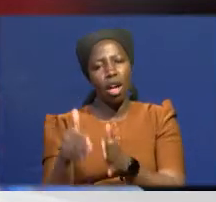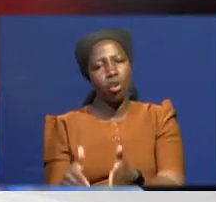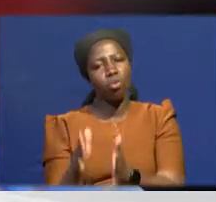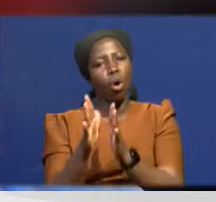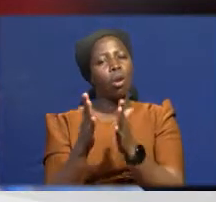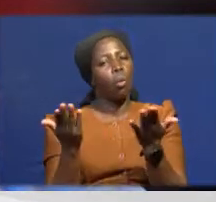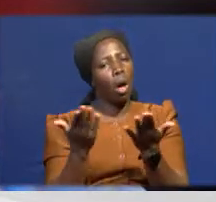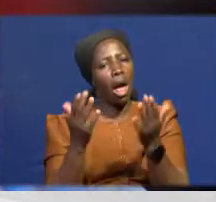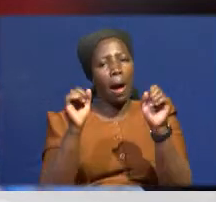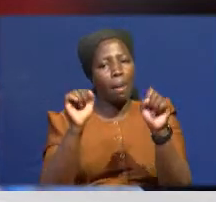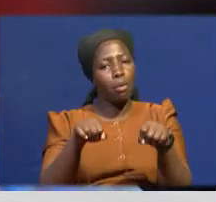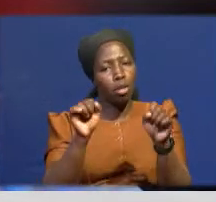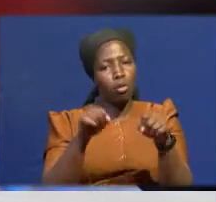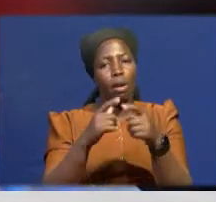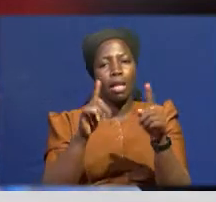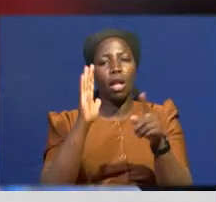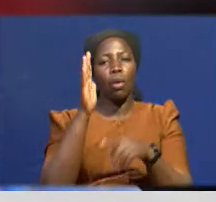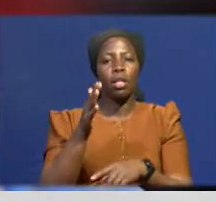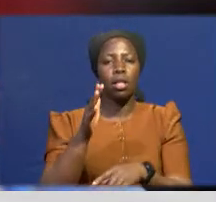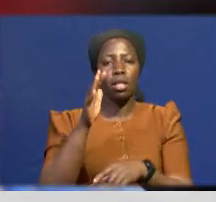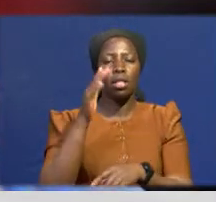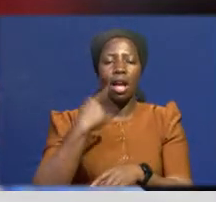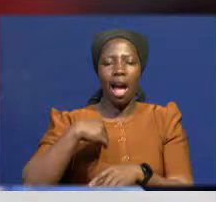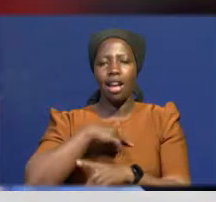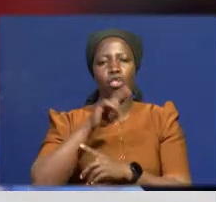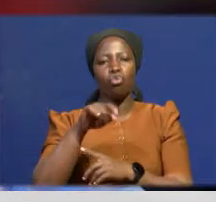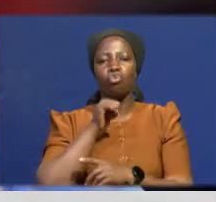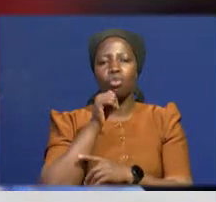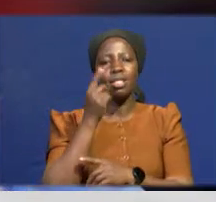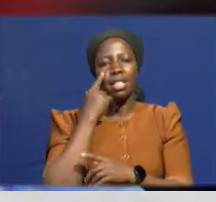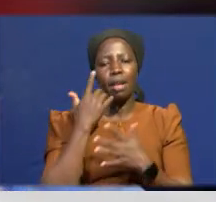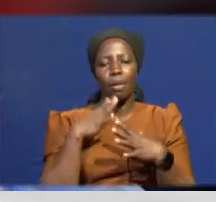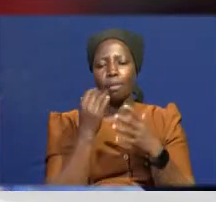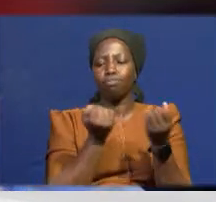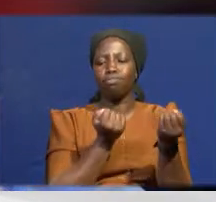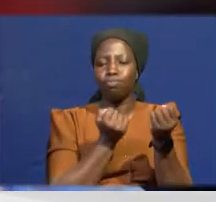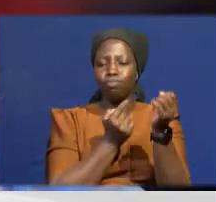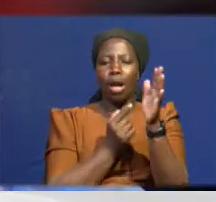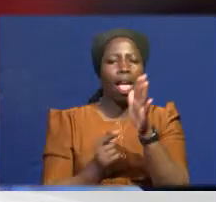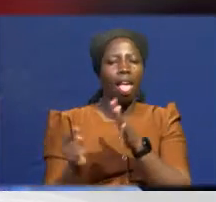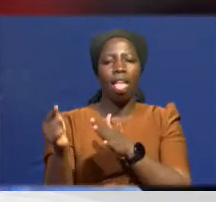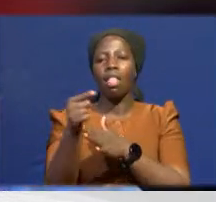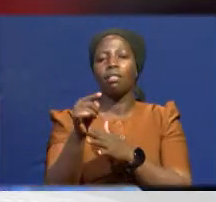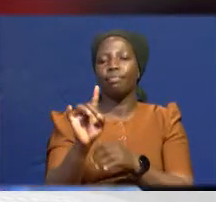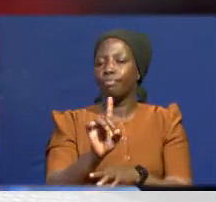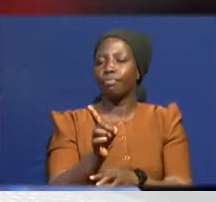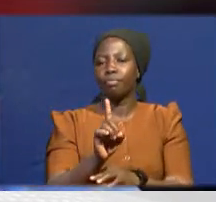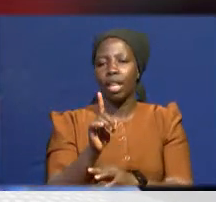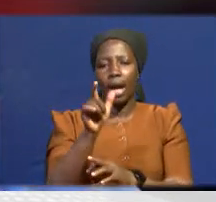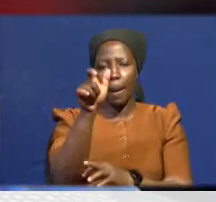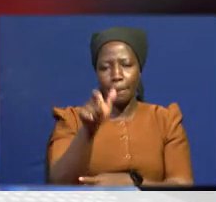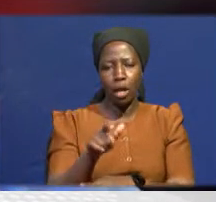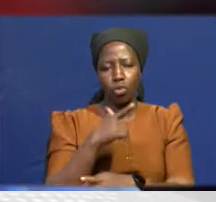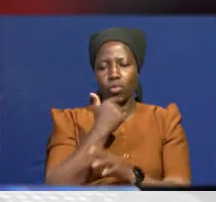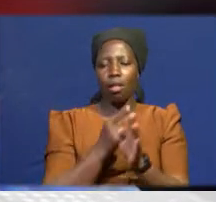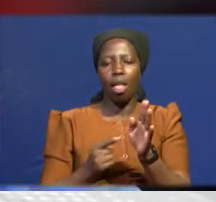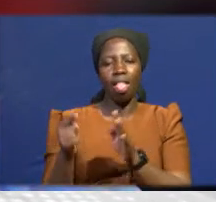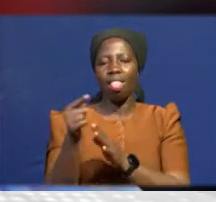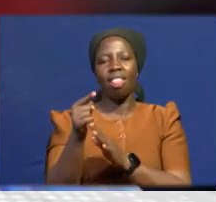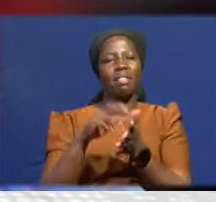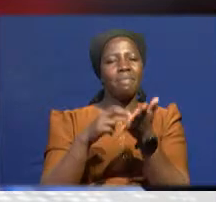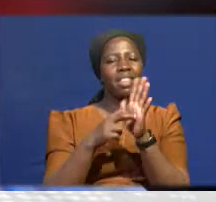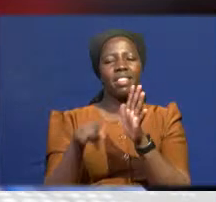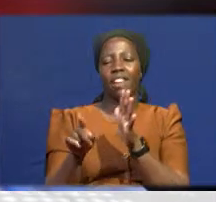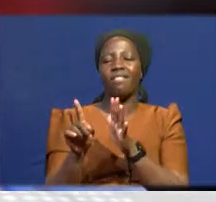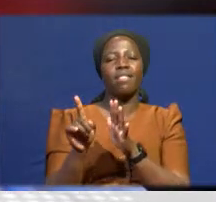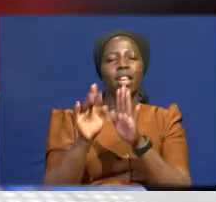But we should not be seeing people overlapping. Well, the person overlapping is essentially saying he's more important than those who are patient